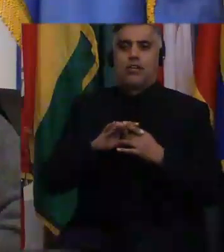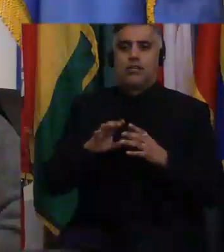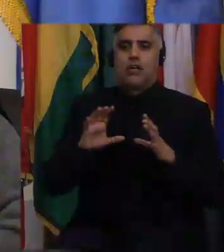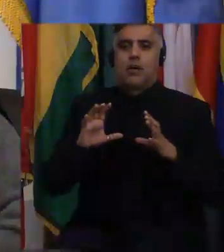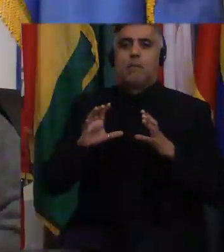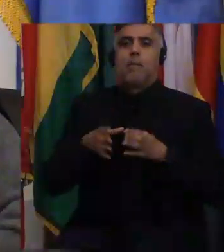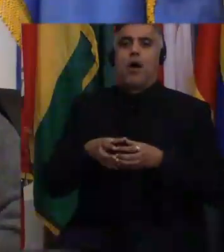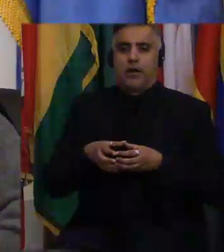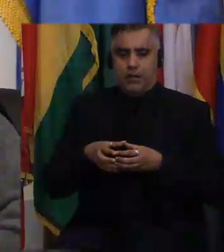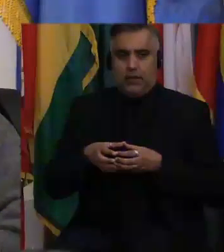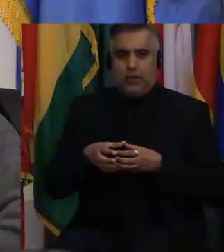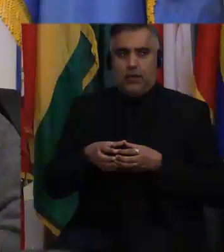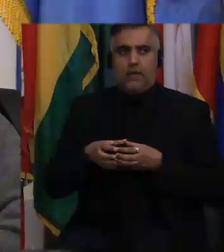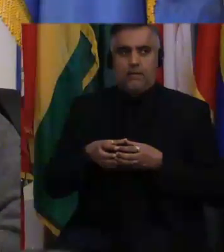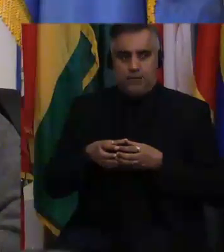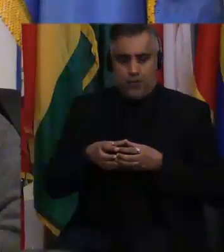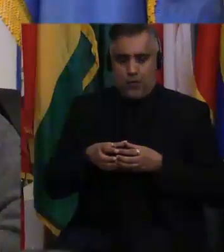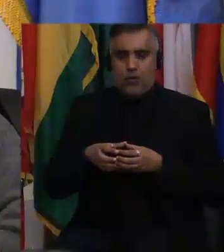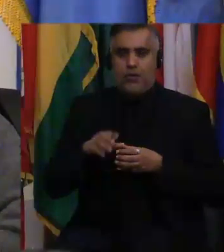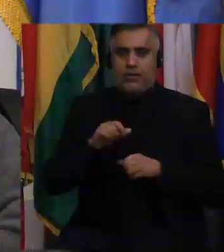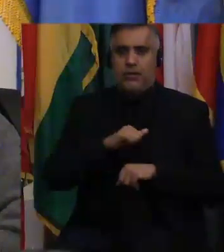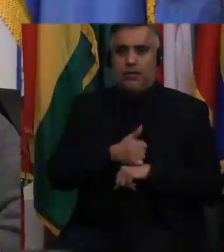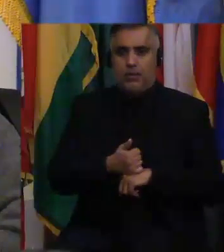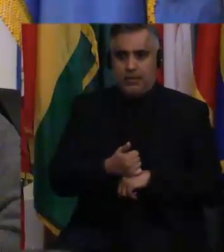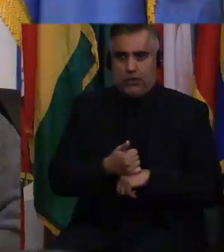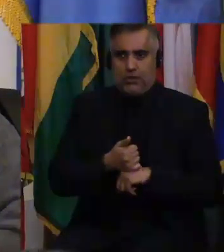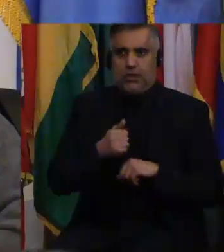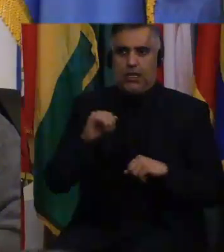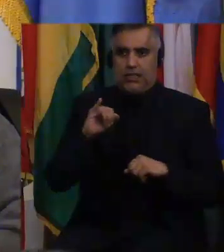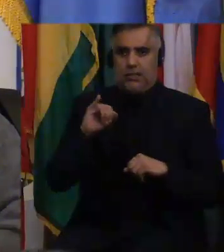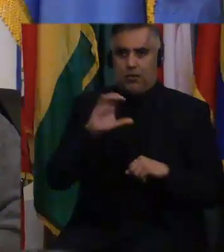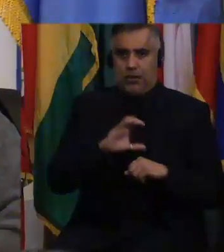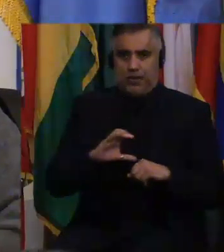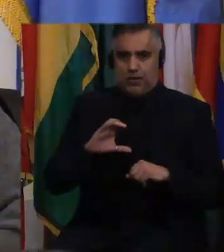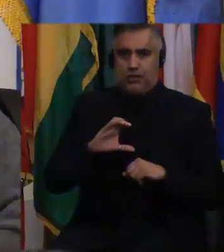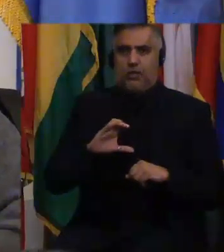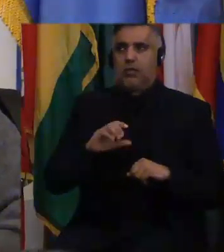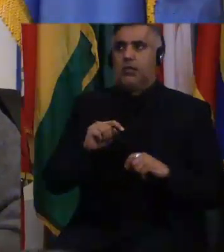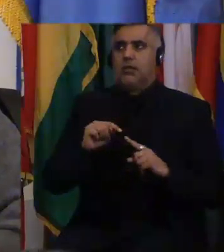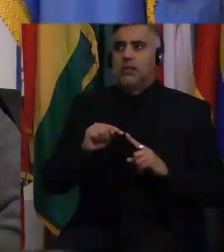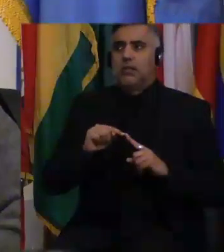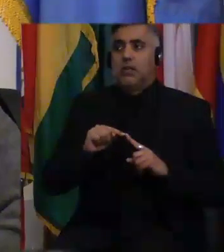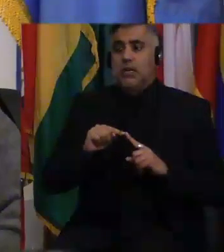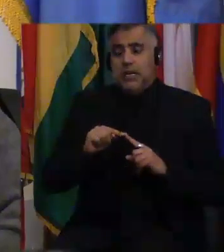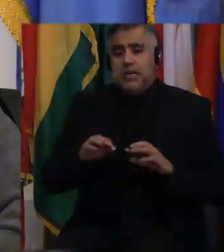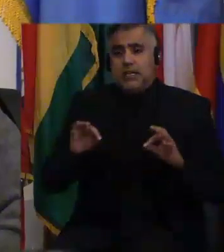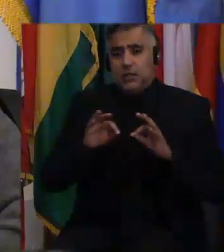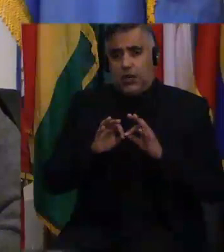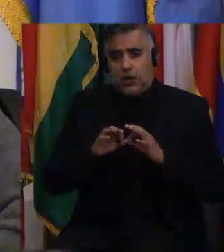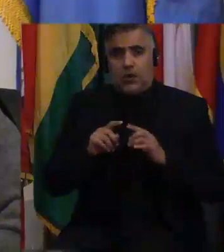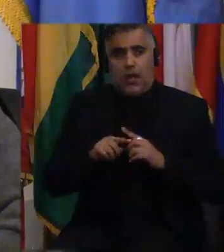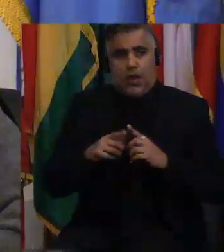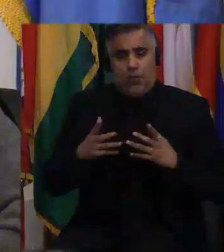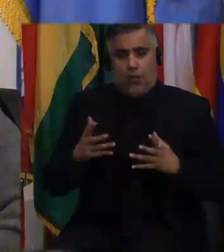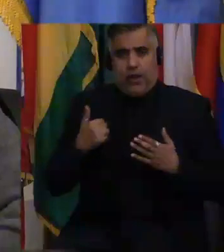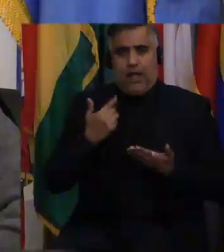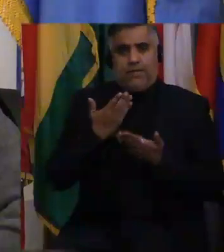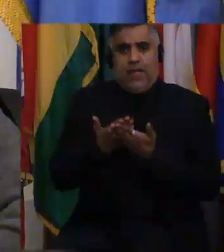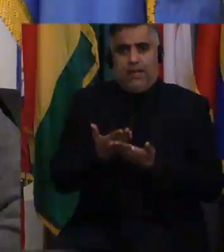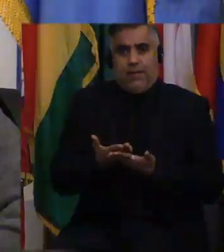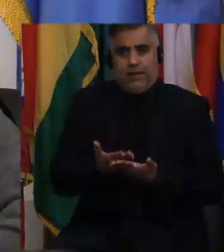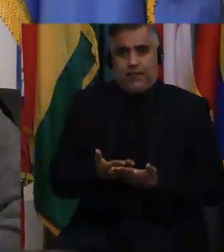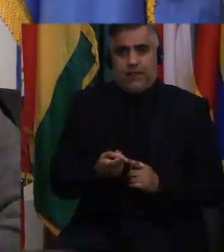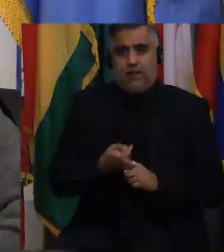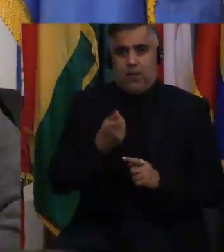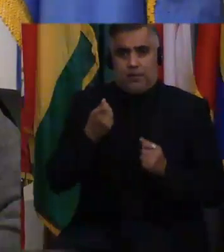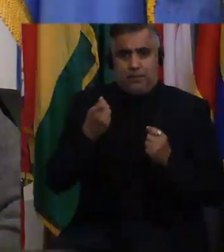for this, for the Istanbul implementation of the Istanbul Convention is critical. And already there is evidence from